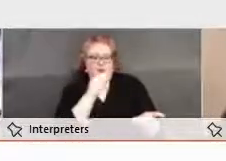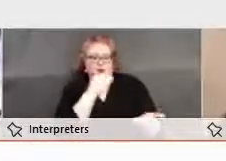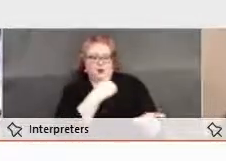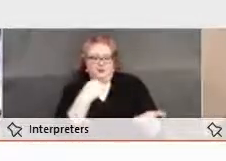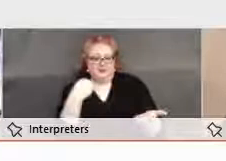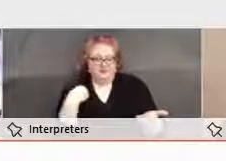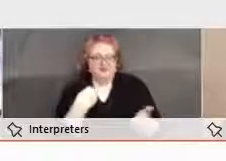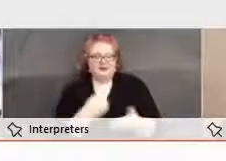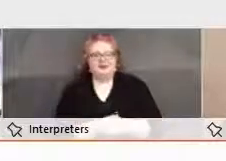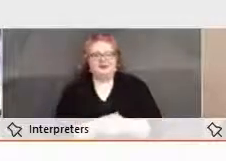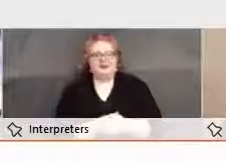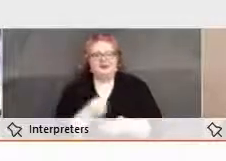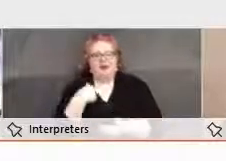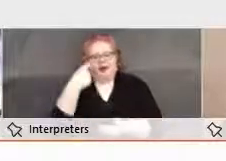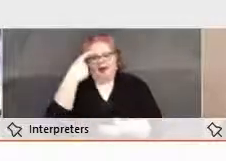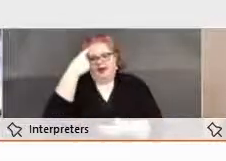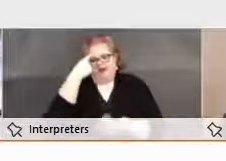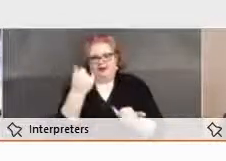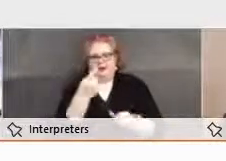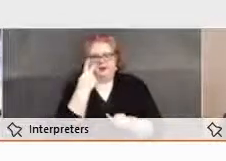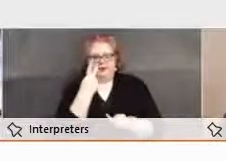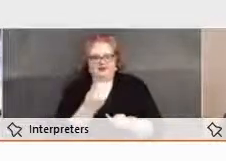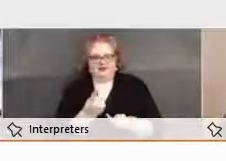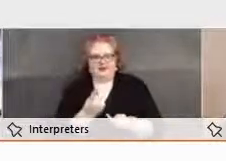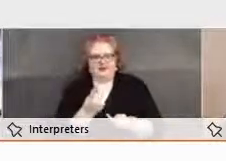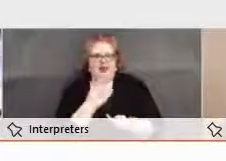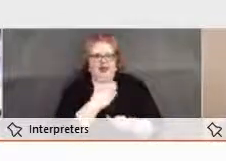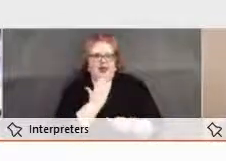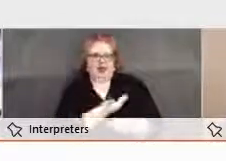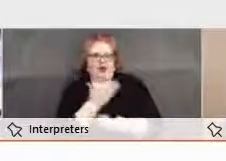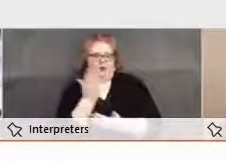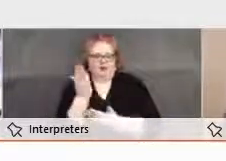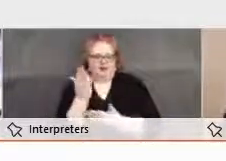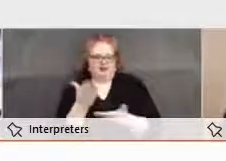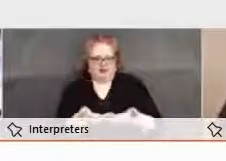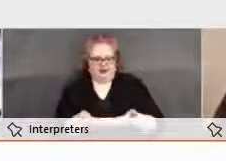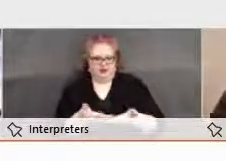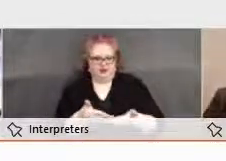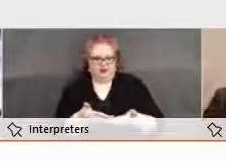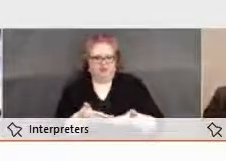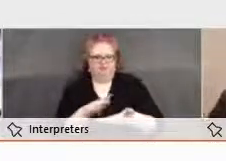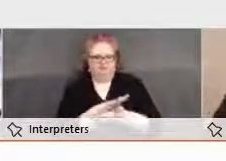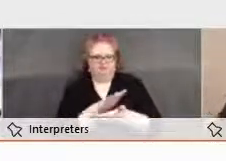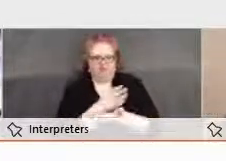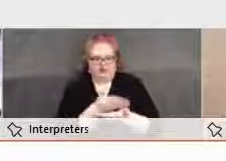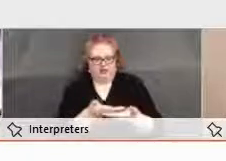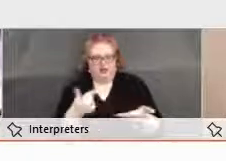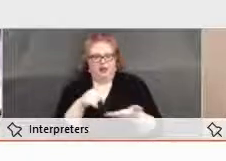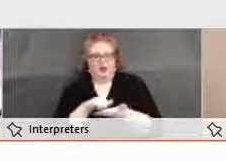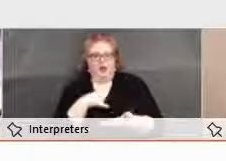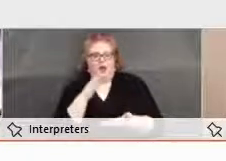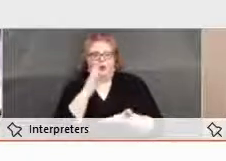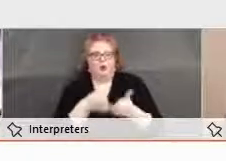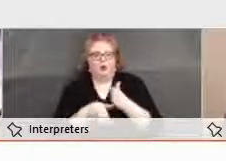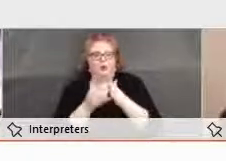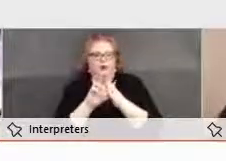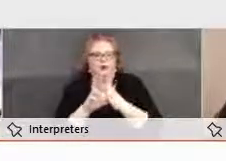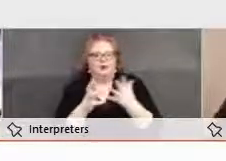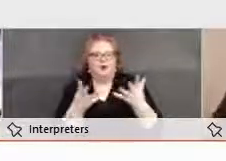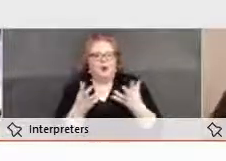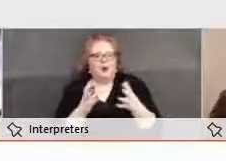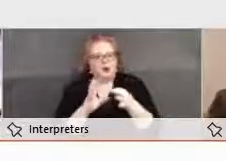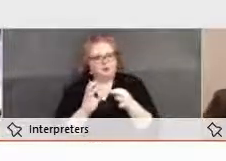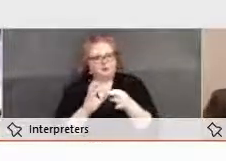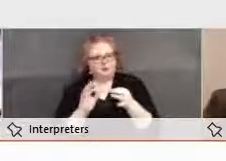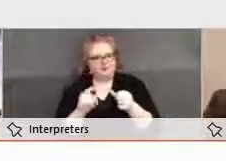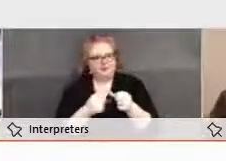I think you have before you the actual presentation or the material that I'm going to review. I'm going to start with just a little bit on the health